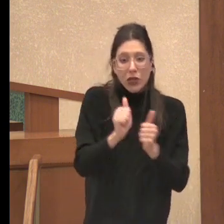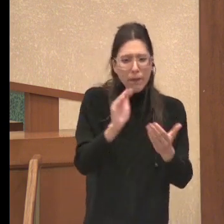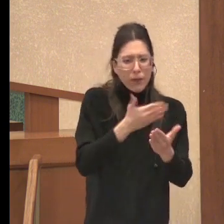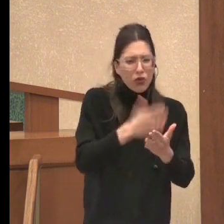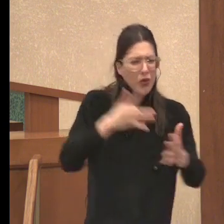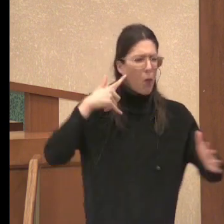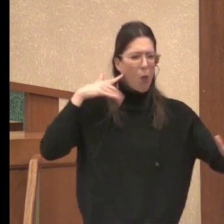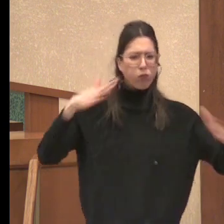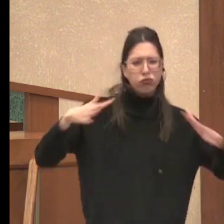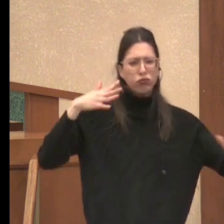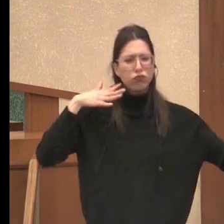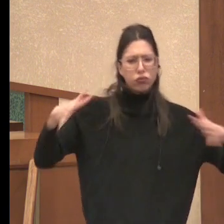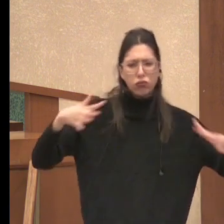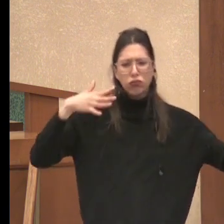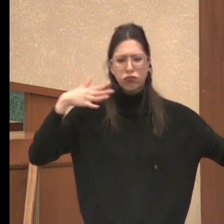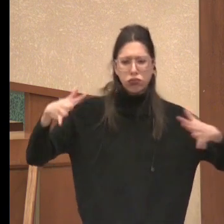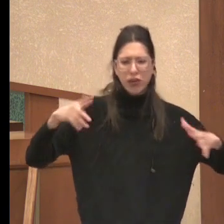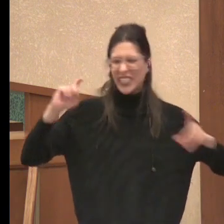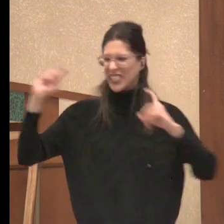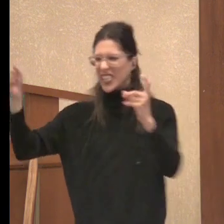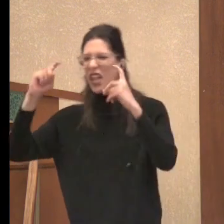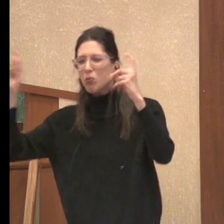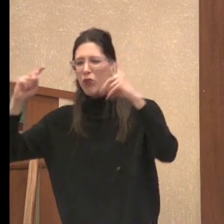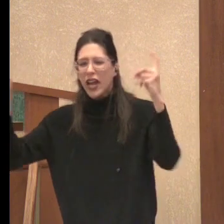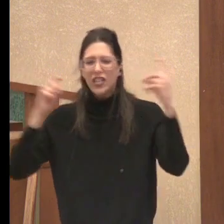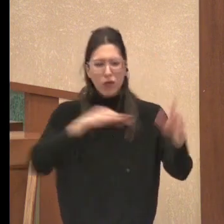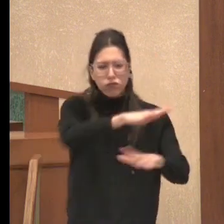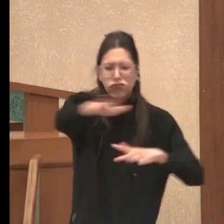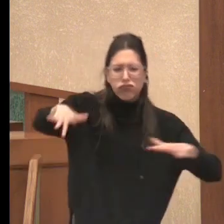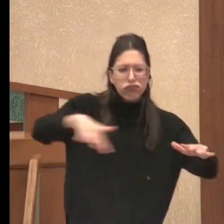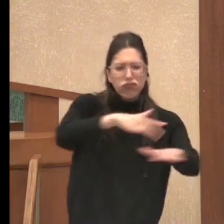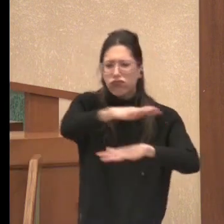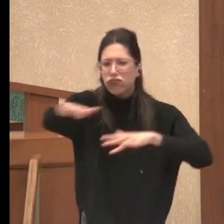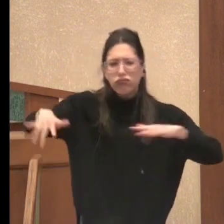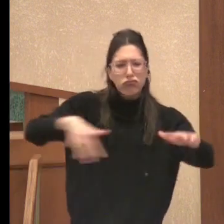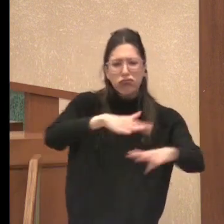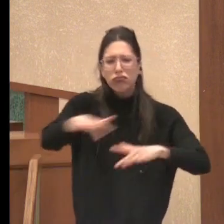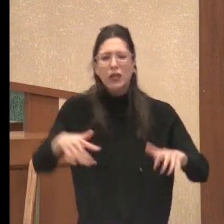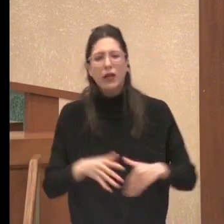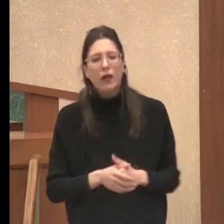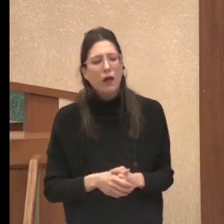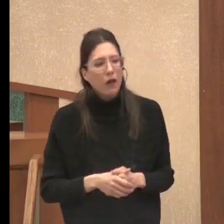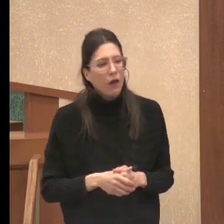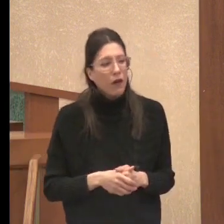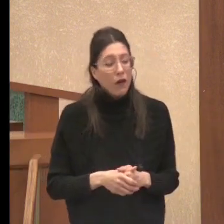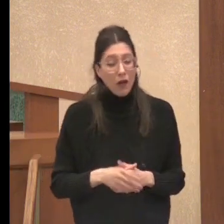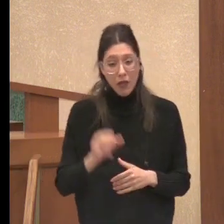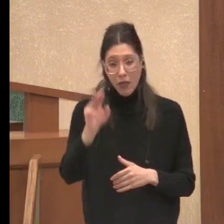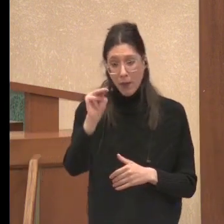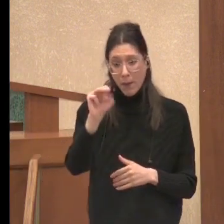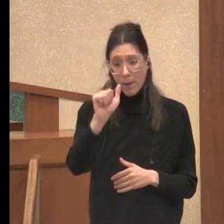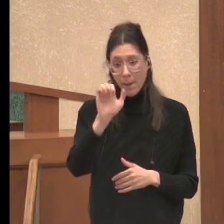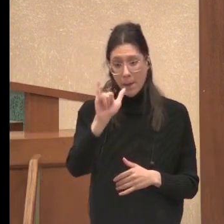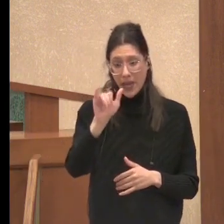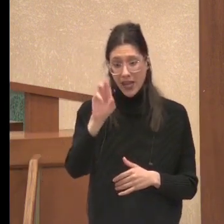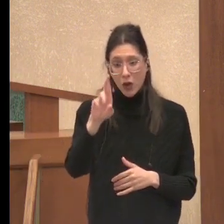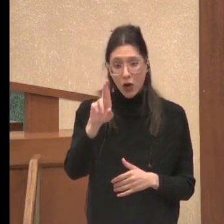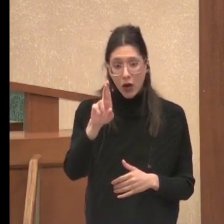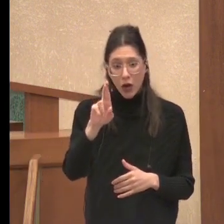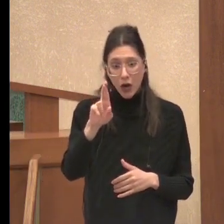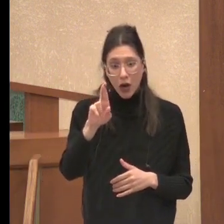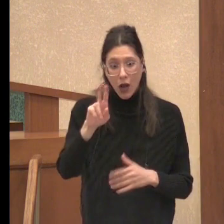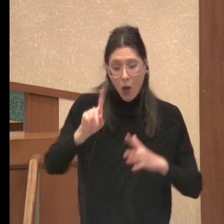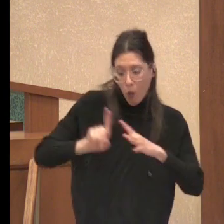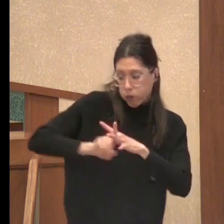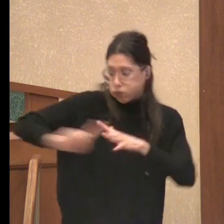blaring and the confetti of celebration still hanging in the air, the mayor and throngs of others were running